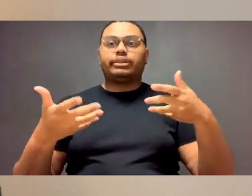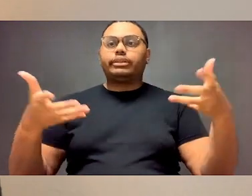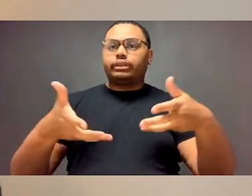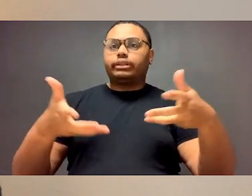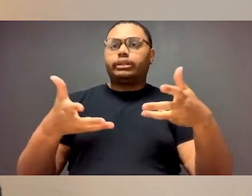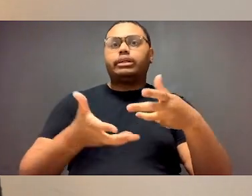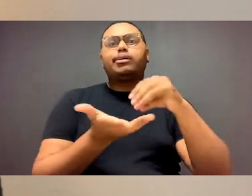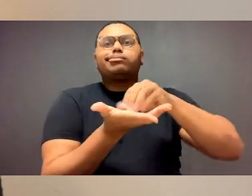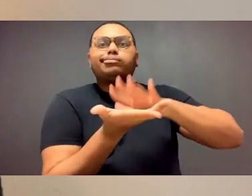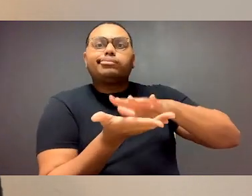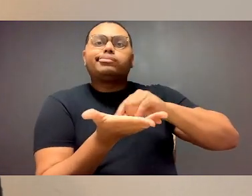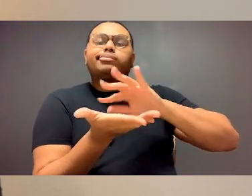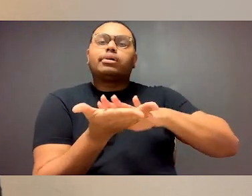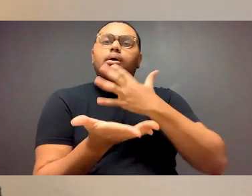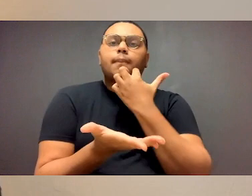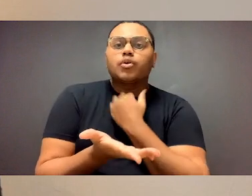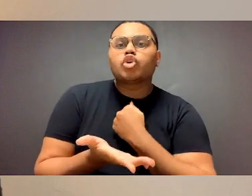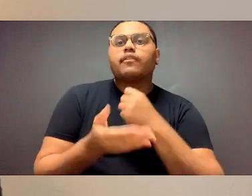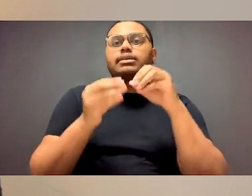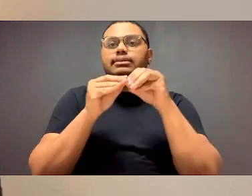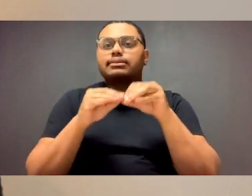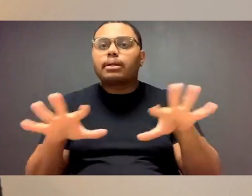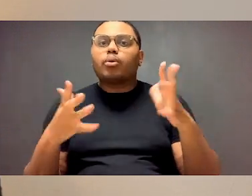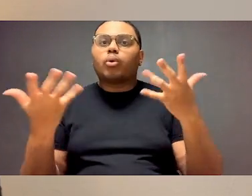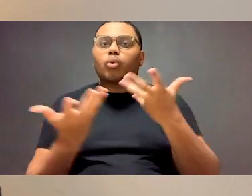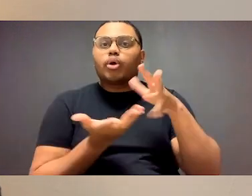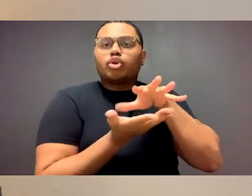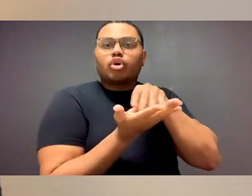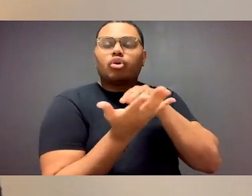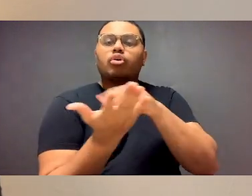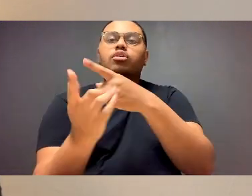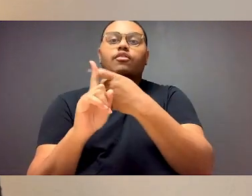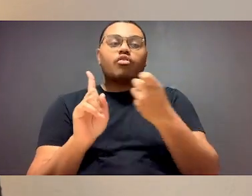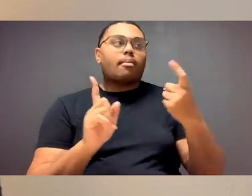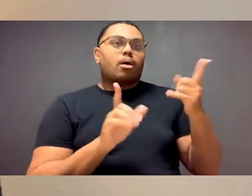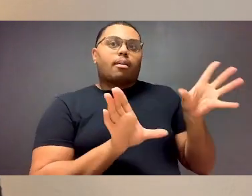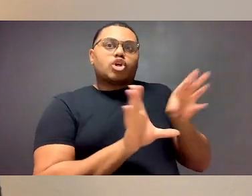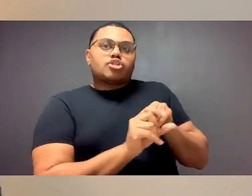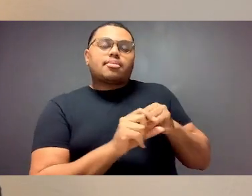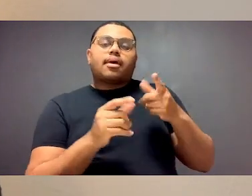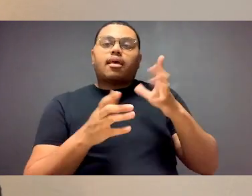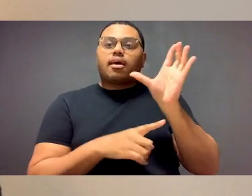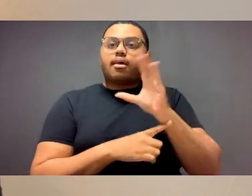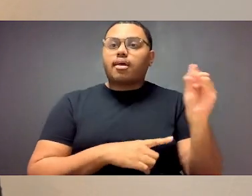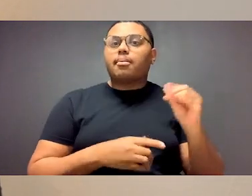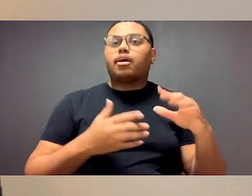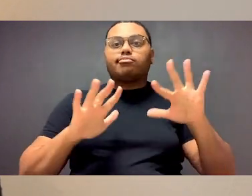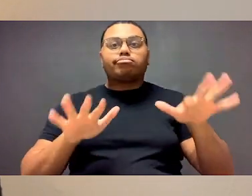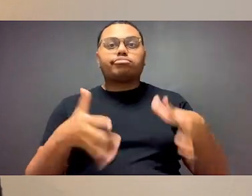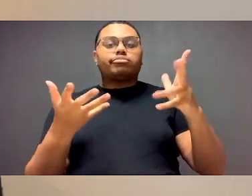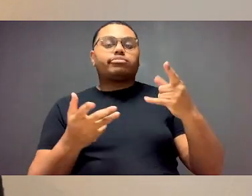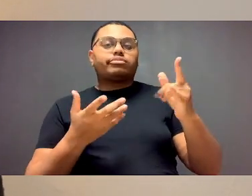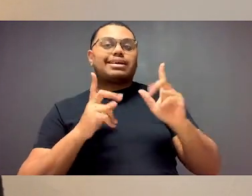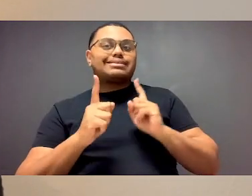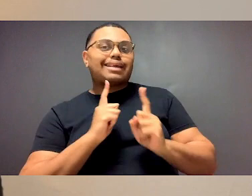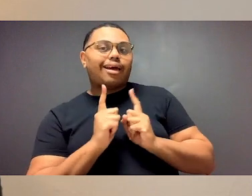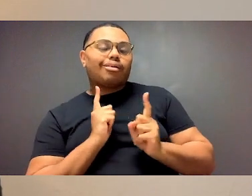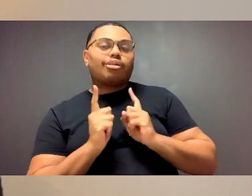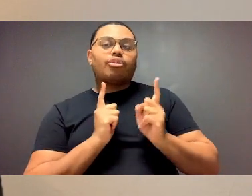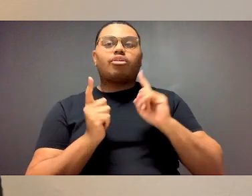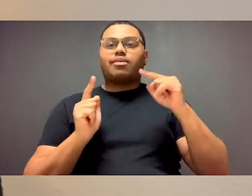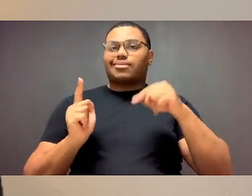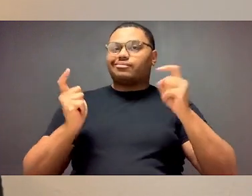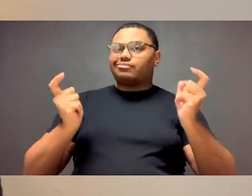preserving, and disseminating what is learned from the participating companies, illuminating dialogue that emerges from the festival to achieve its events,